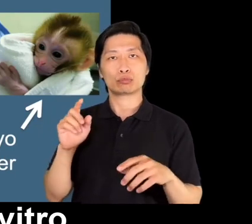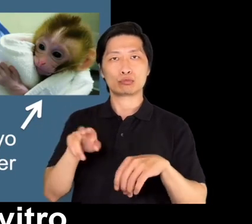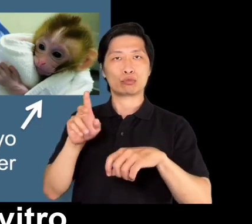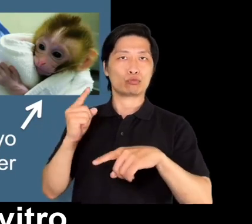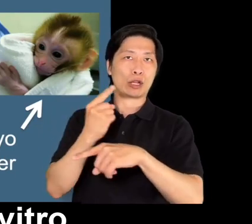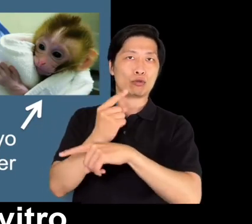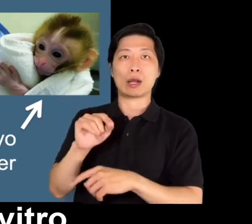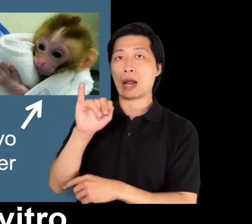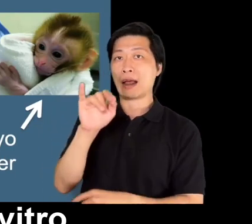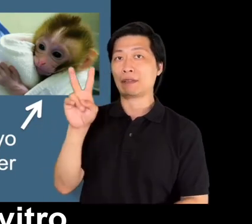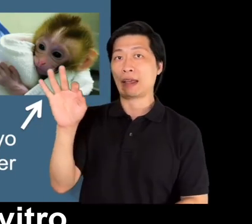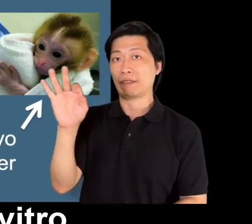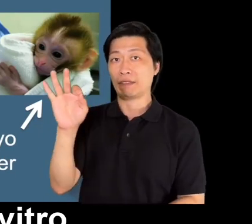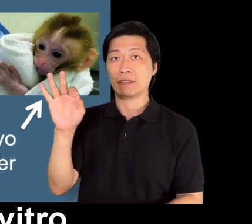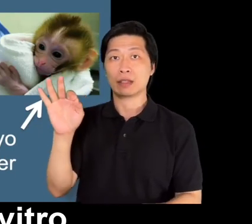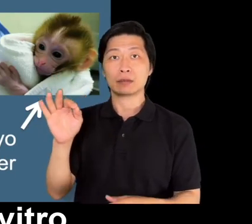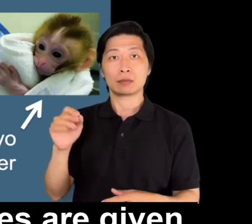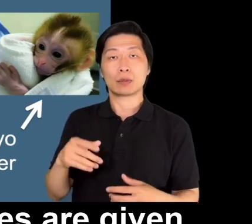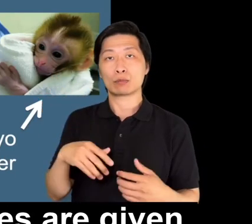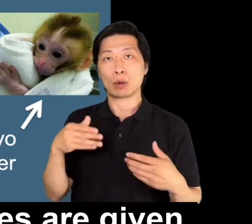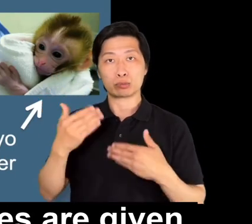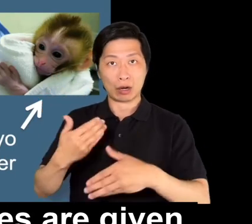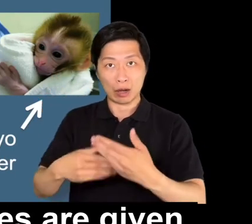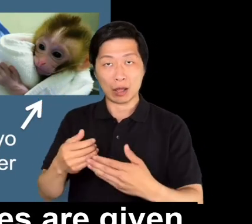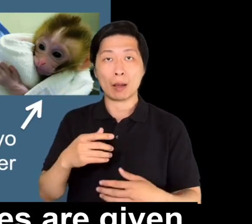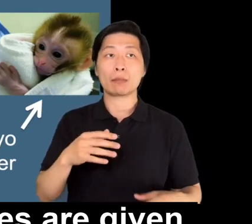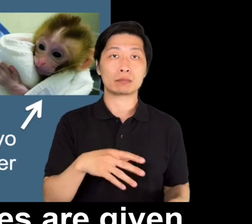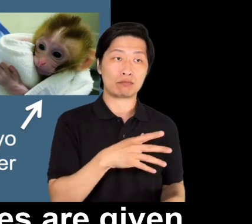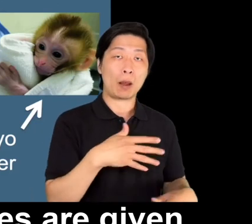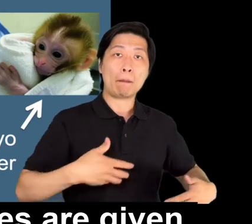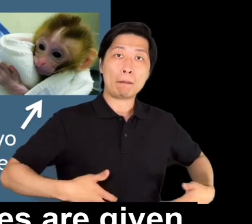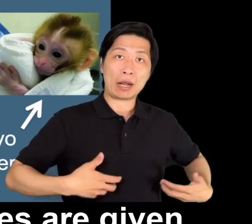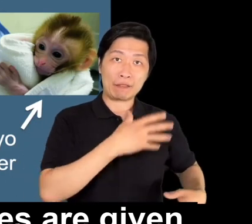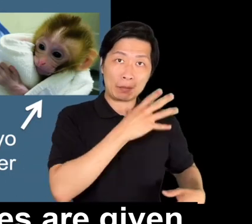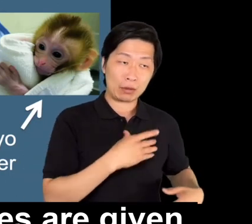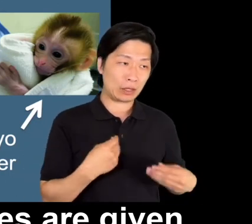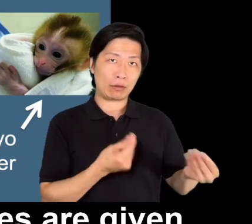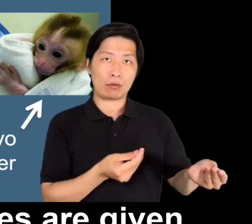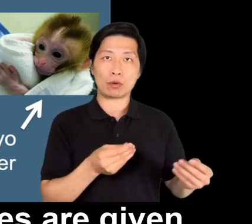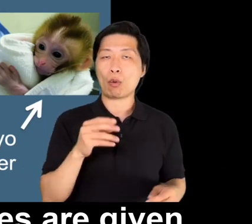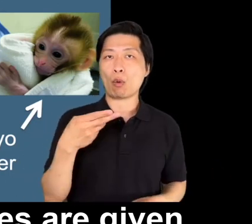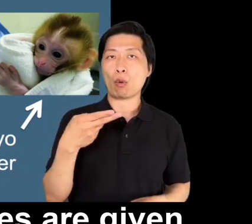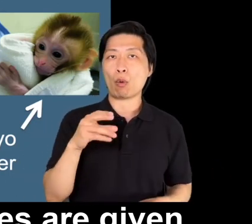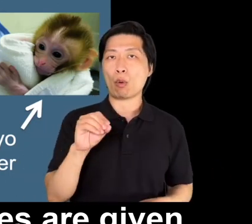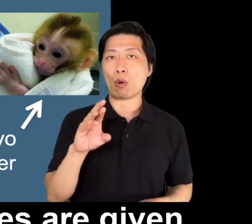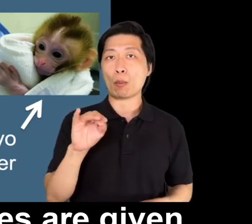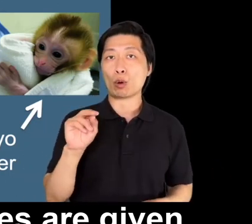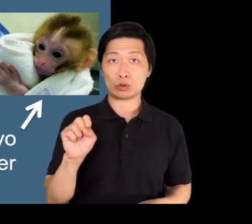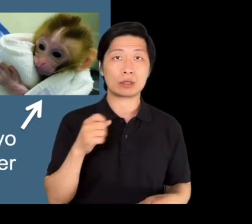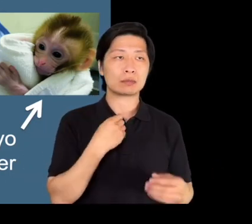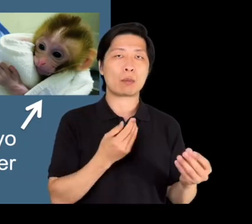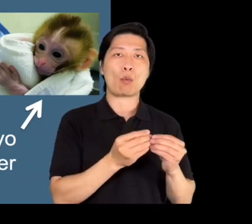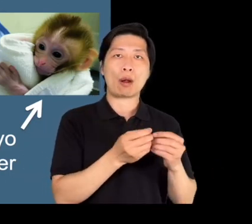monkey females are given hormonal stimulation to produce multiple eggs. The eggs are collected, they're